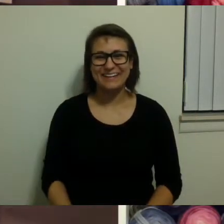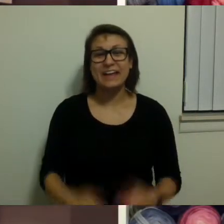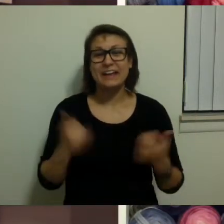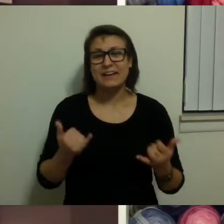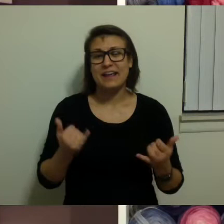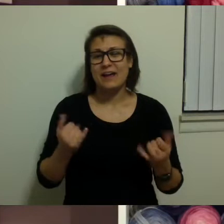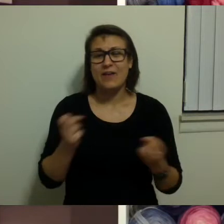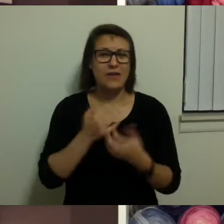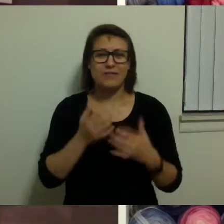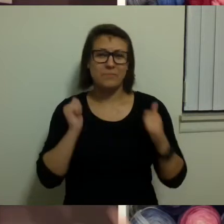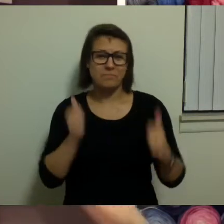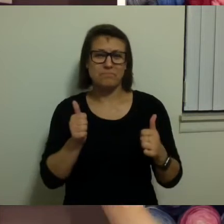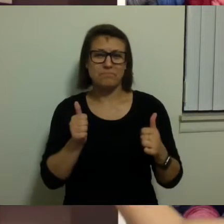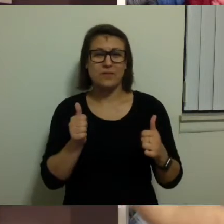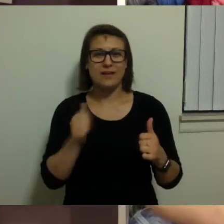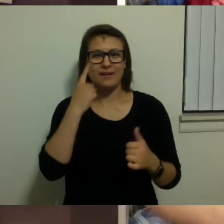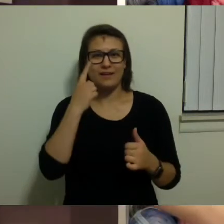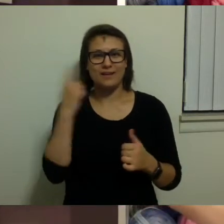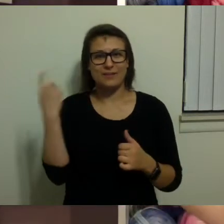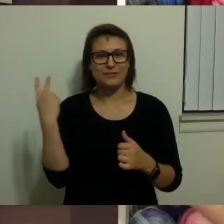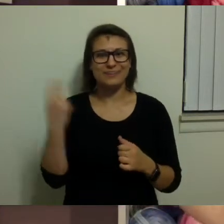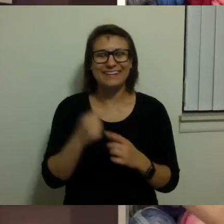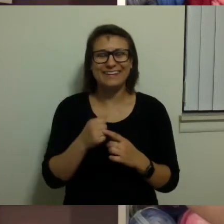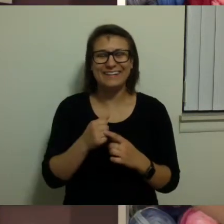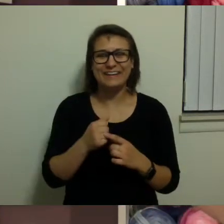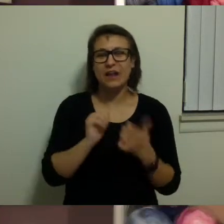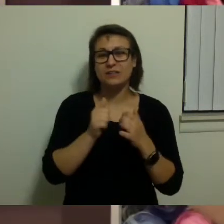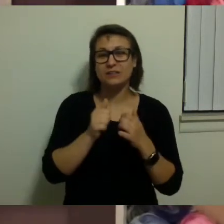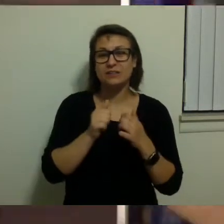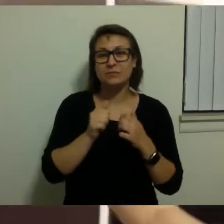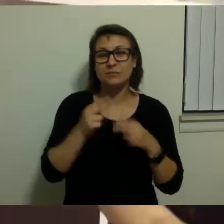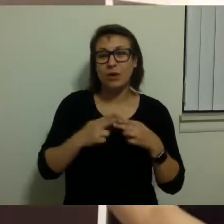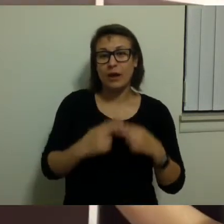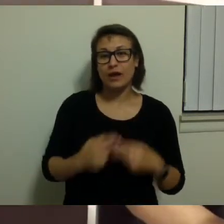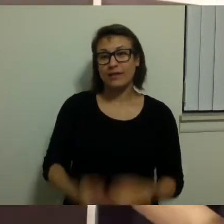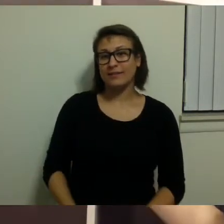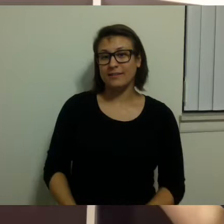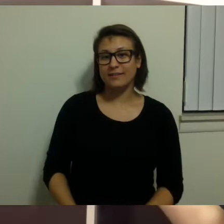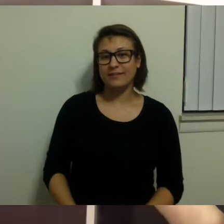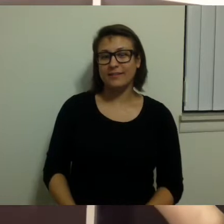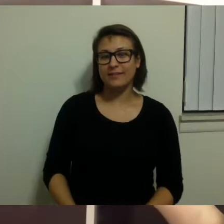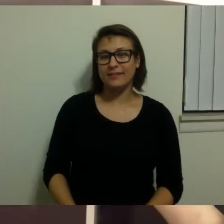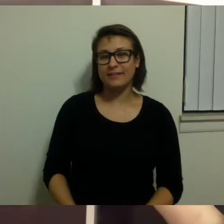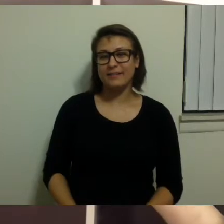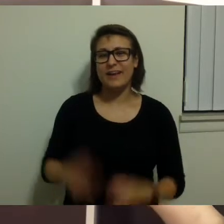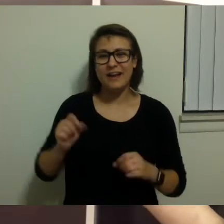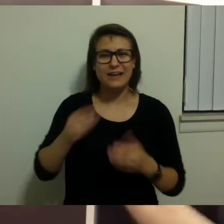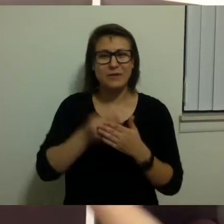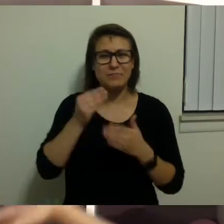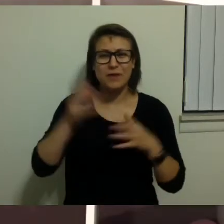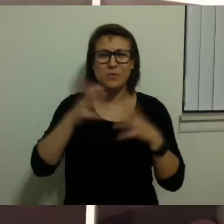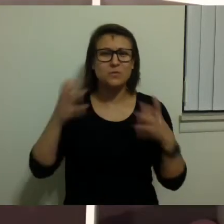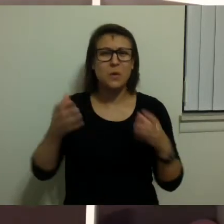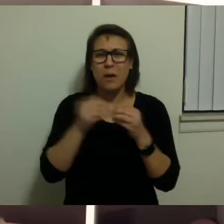Now everything is good again. Look at this is my sport weight yarn. Look how much room. I can buy so much sport weight yarn.